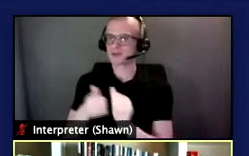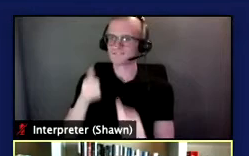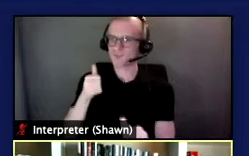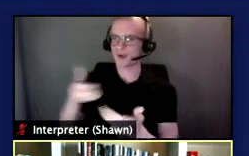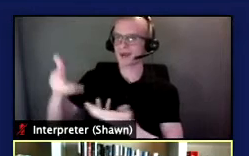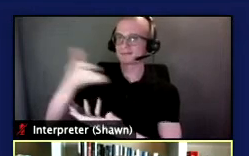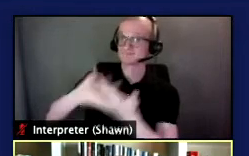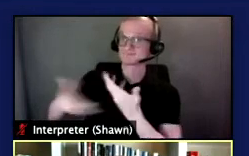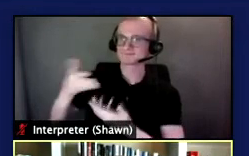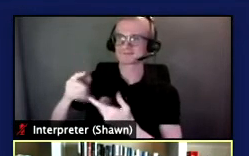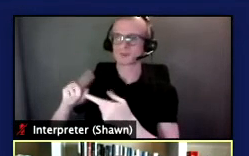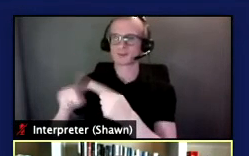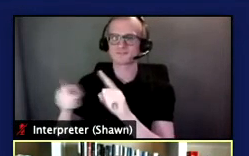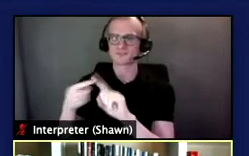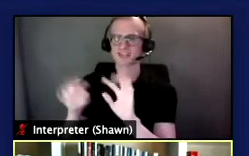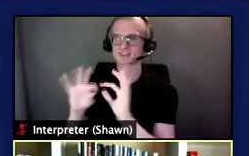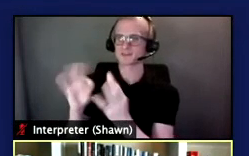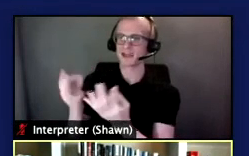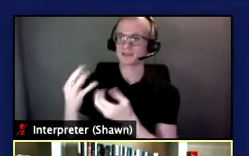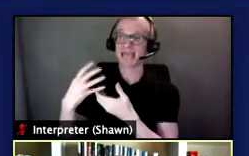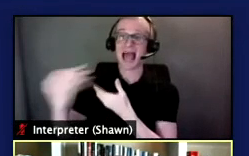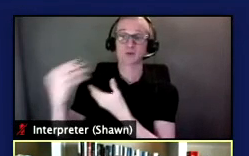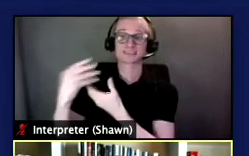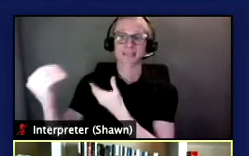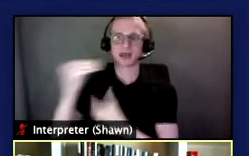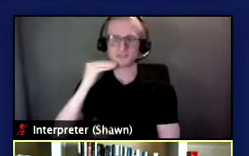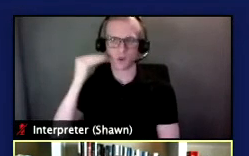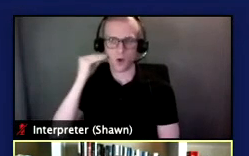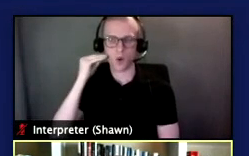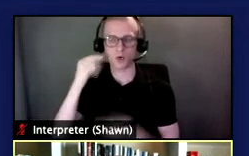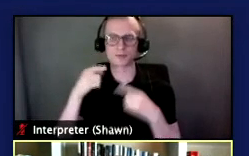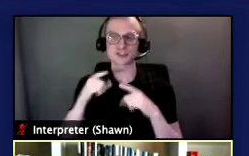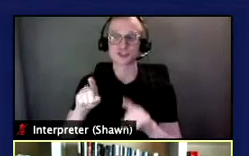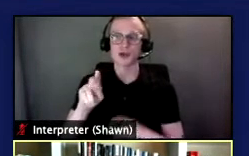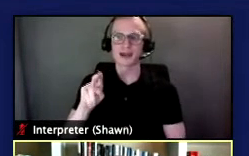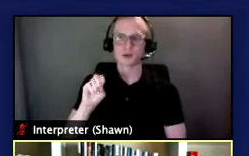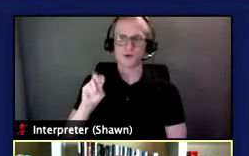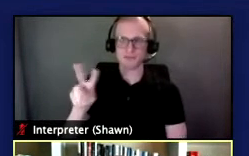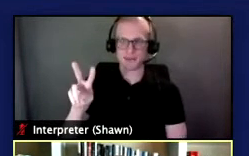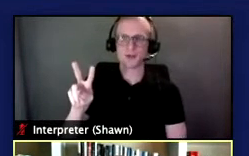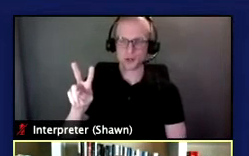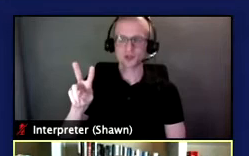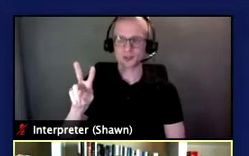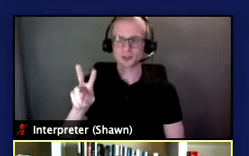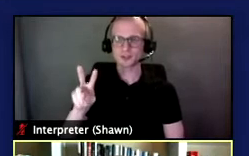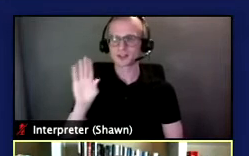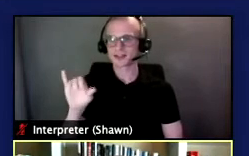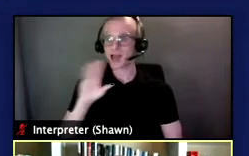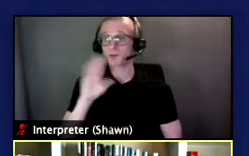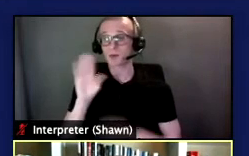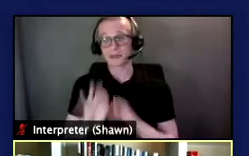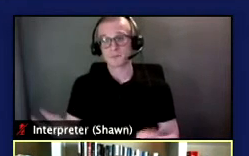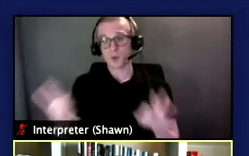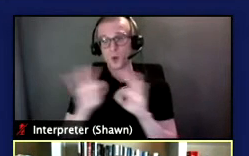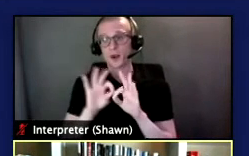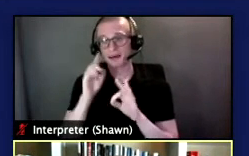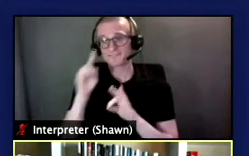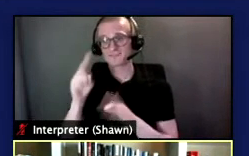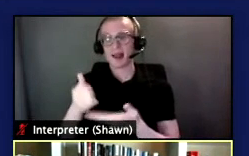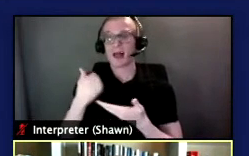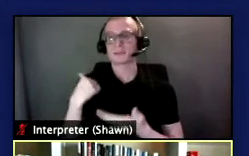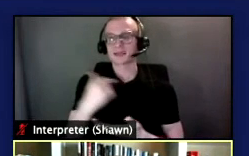homes throughout the month of November. This will be extremely important for us to try and slow down the